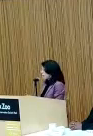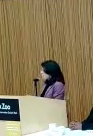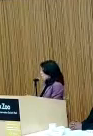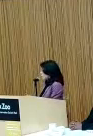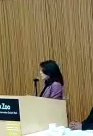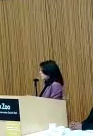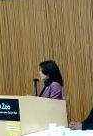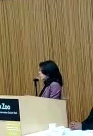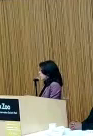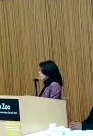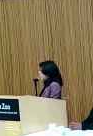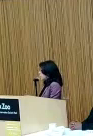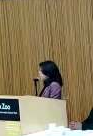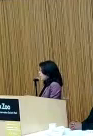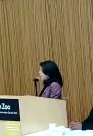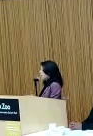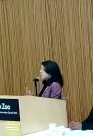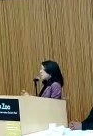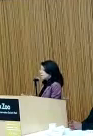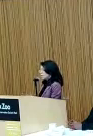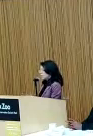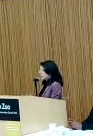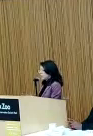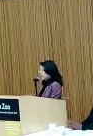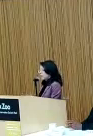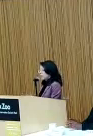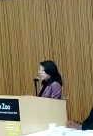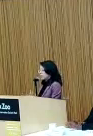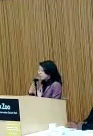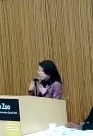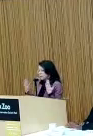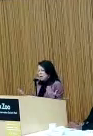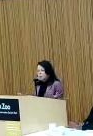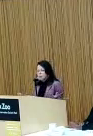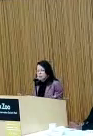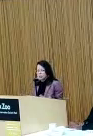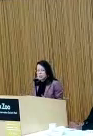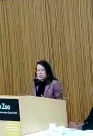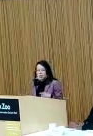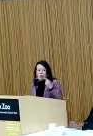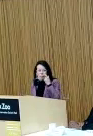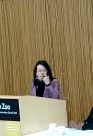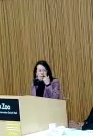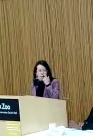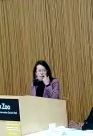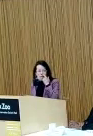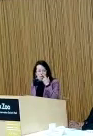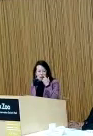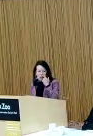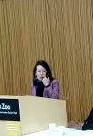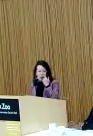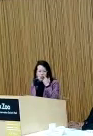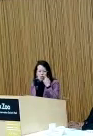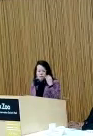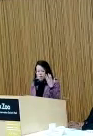are of course different scenarios where the disability is visibly obvious um let's consider